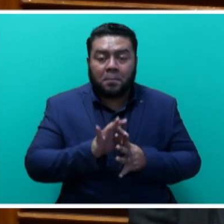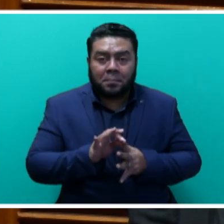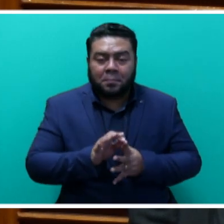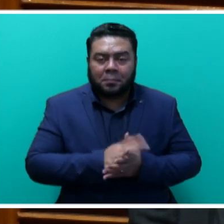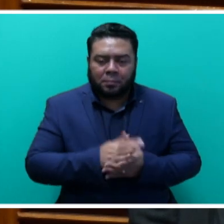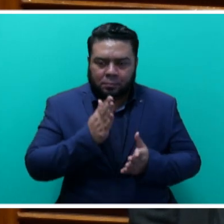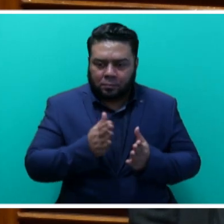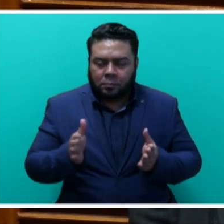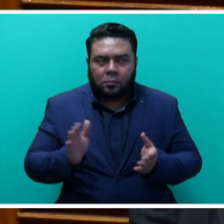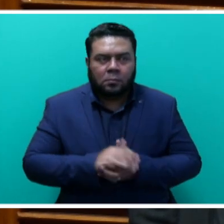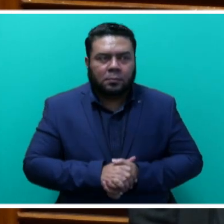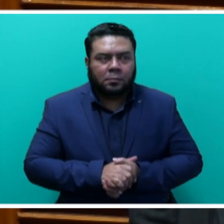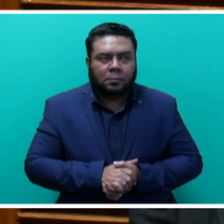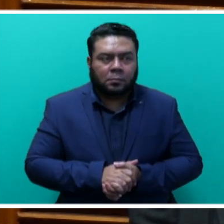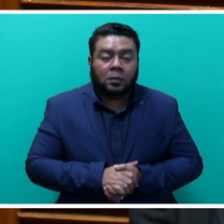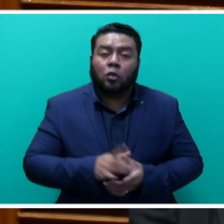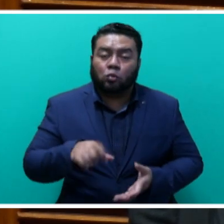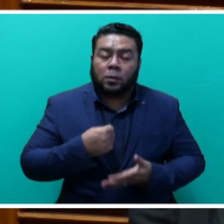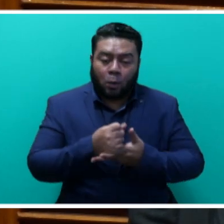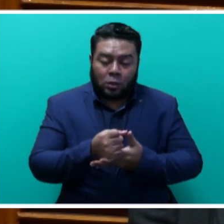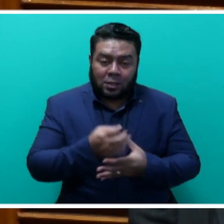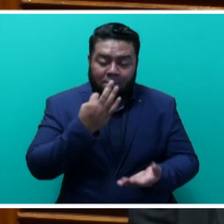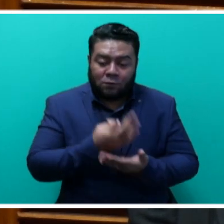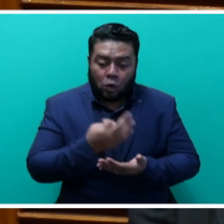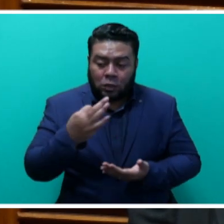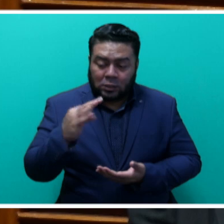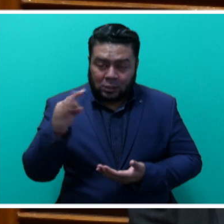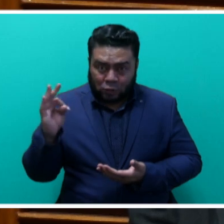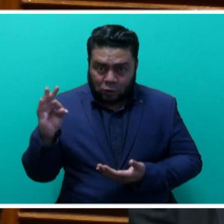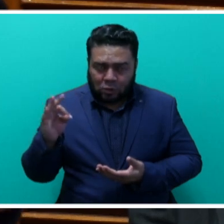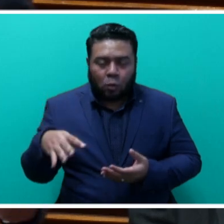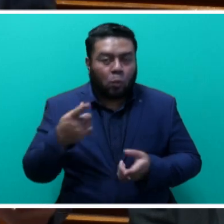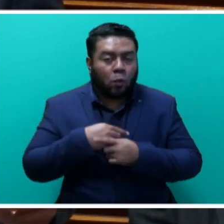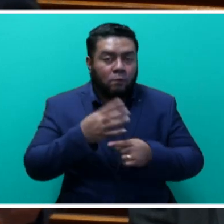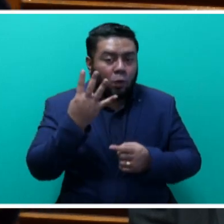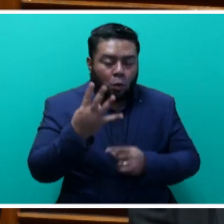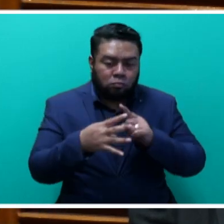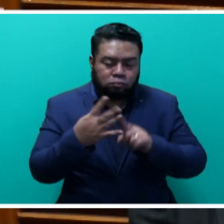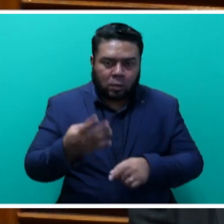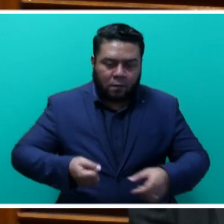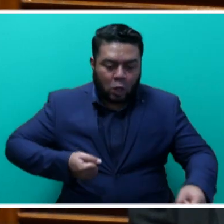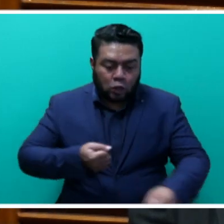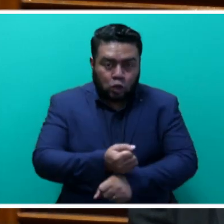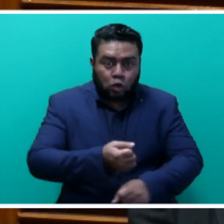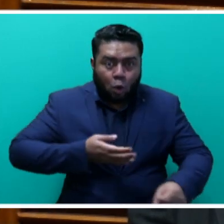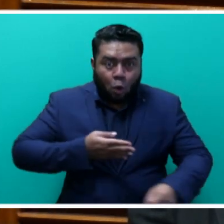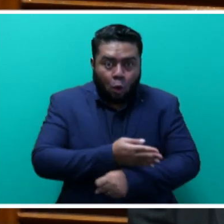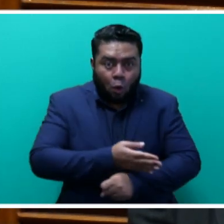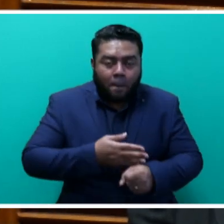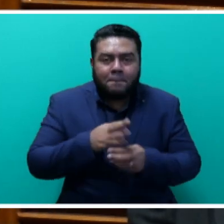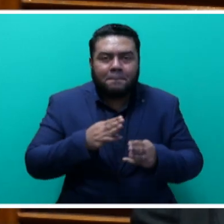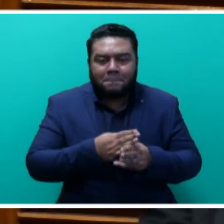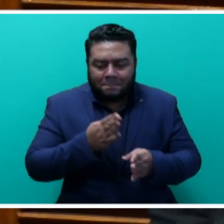sir. To support the forestry component of the Royal Programme, 4 portable sawmills were procured through